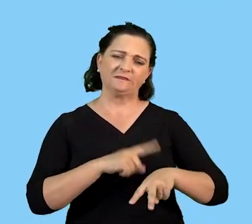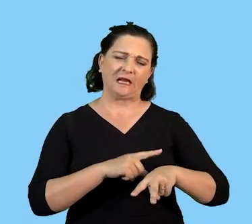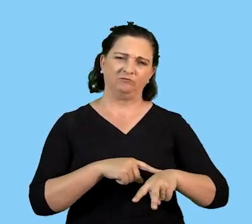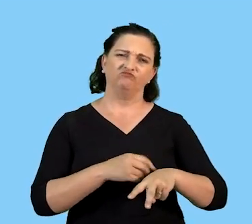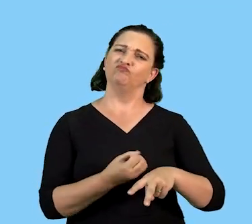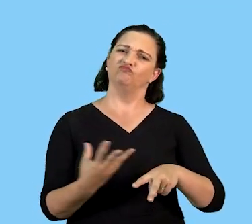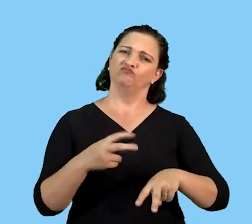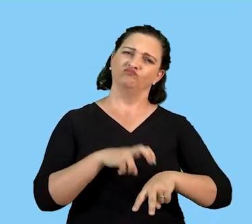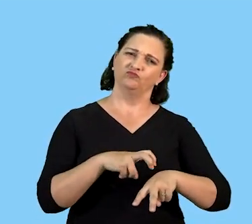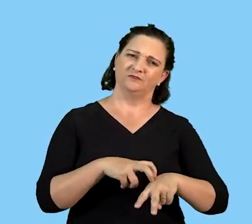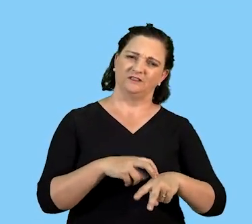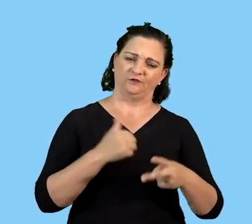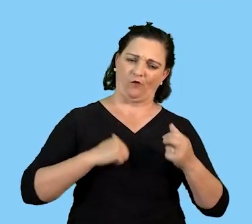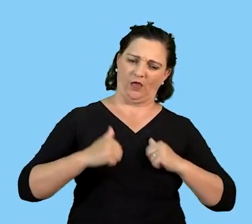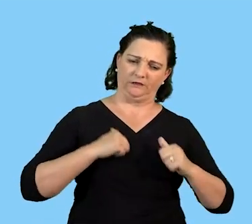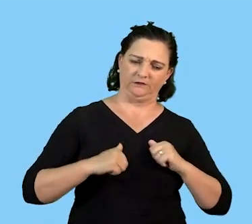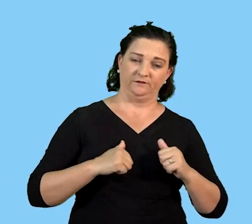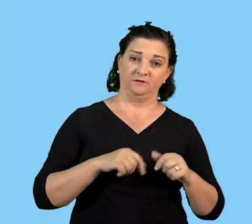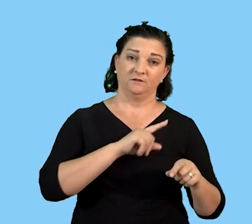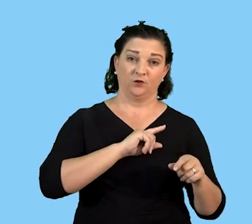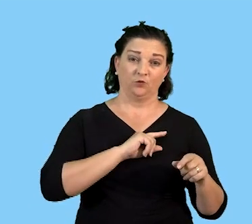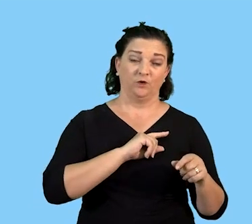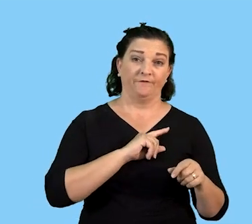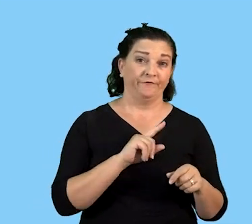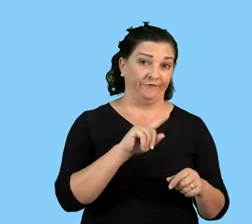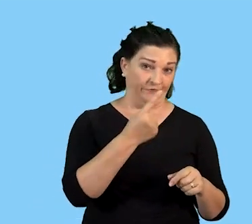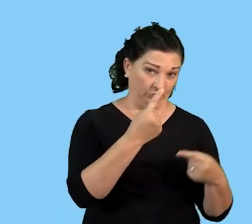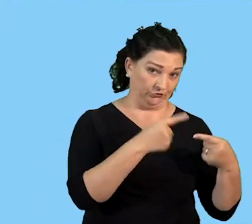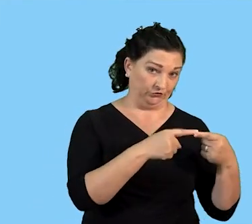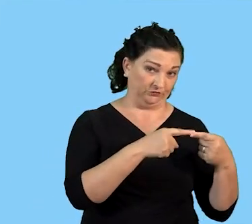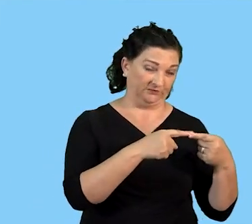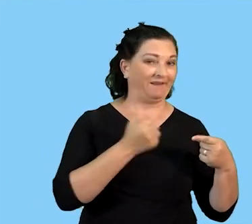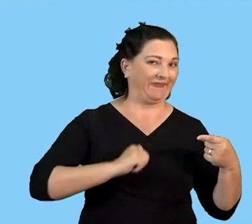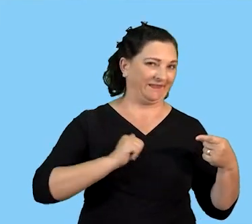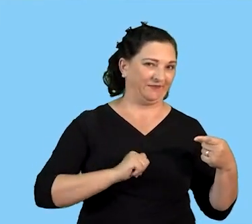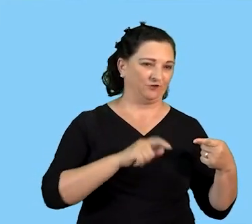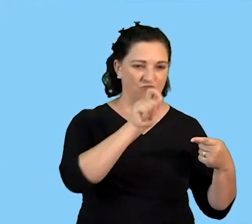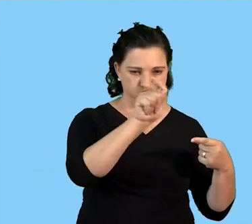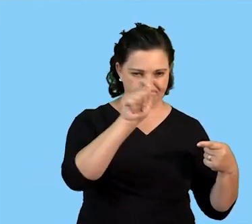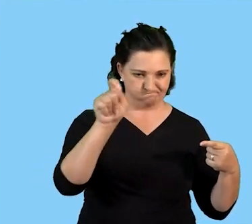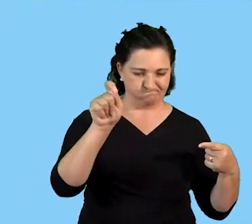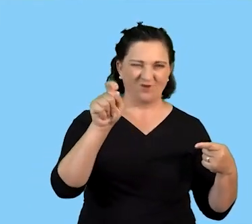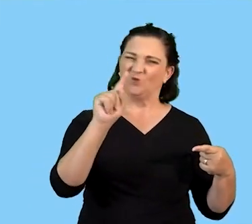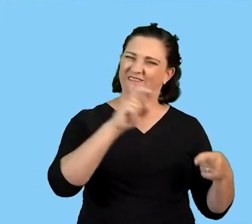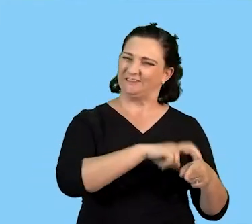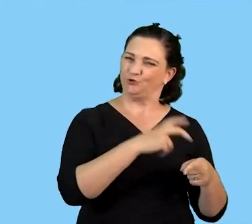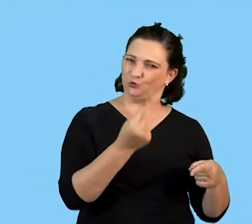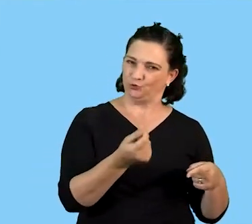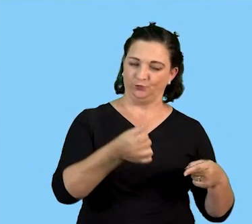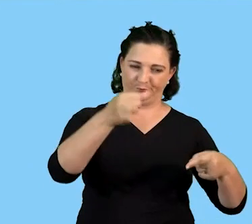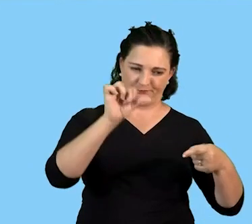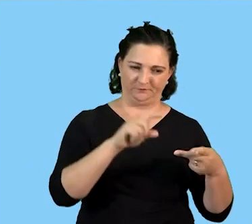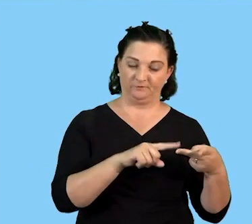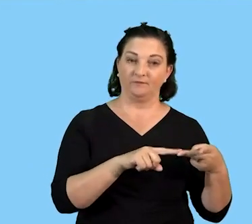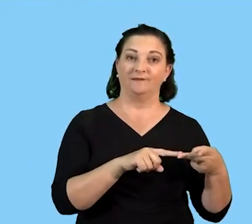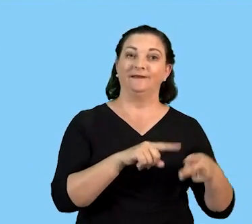for each activity. So when you draw up a Gantt chart, the first one is to write down the activities that must be carried out and also